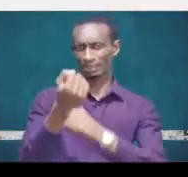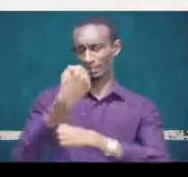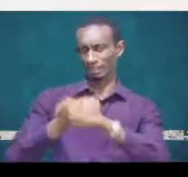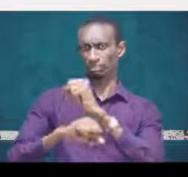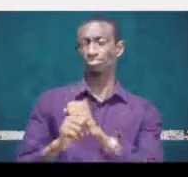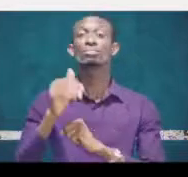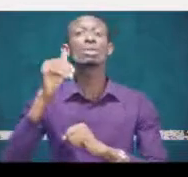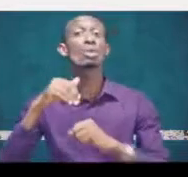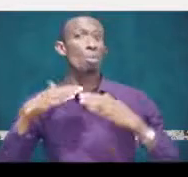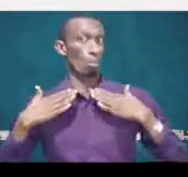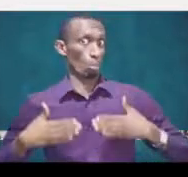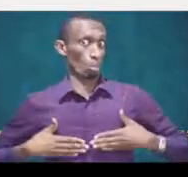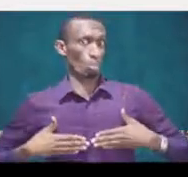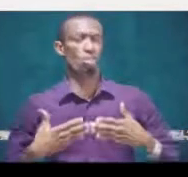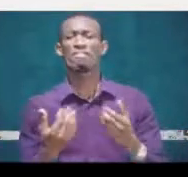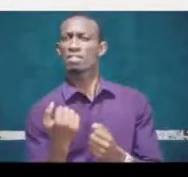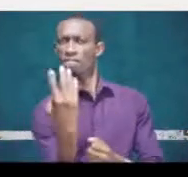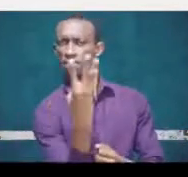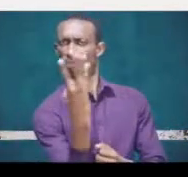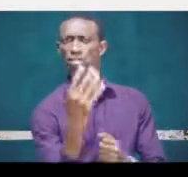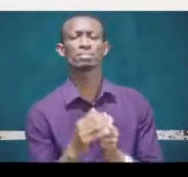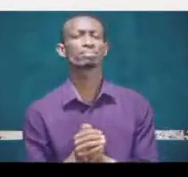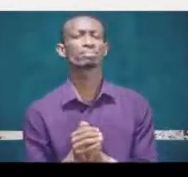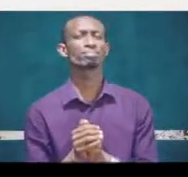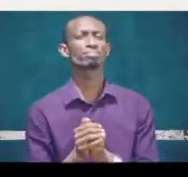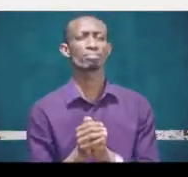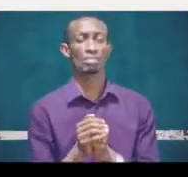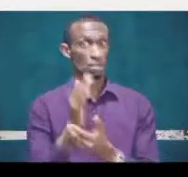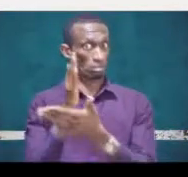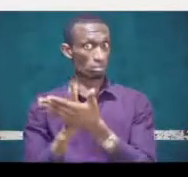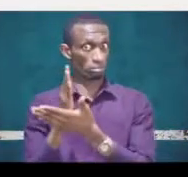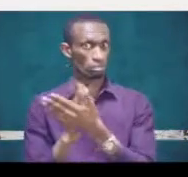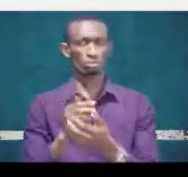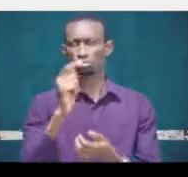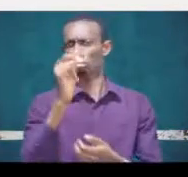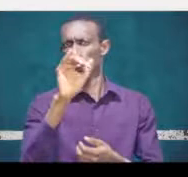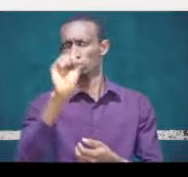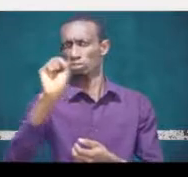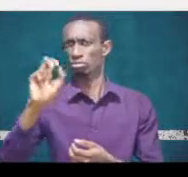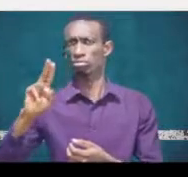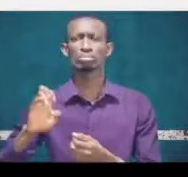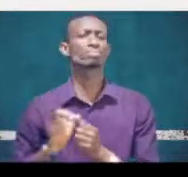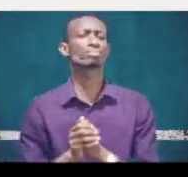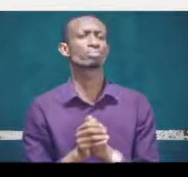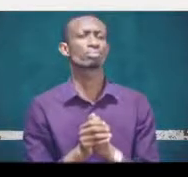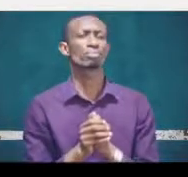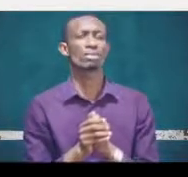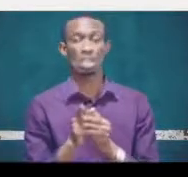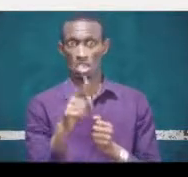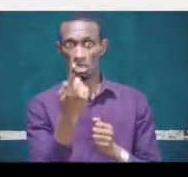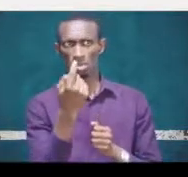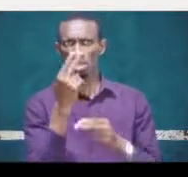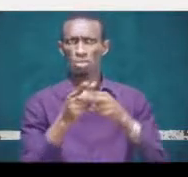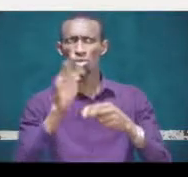have 4 general types of tissues. We have what we call epithelial tissues for lining body